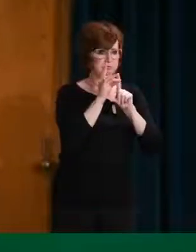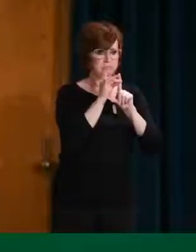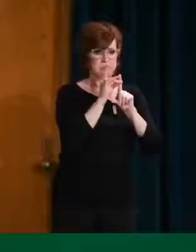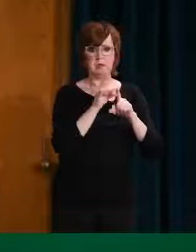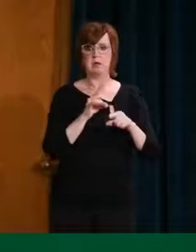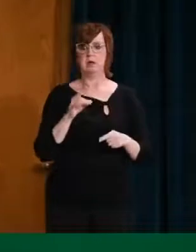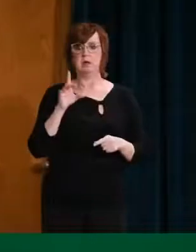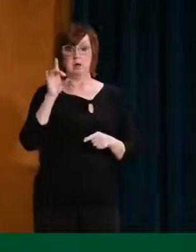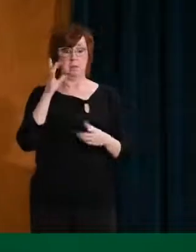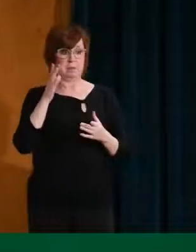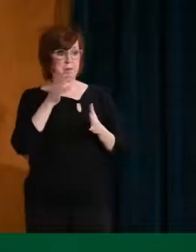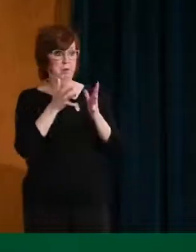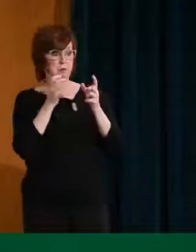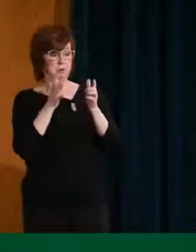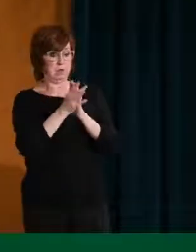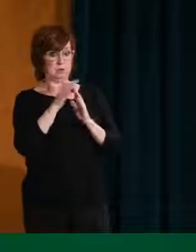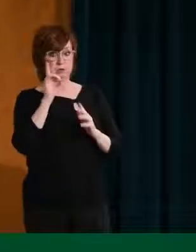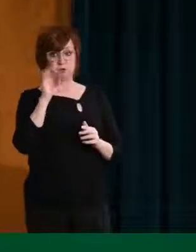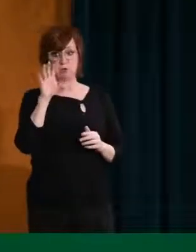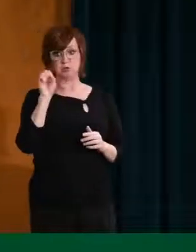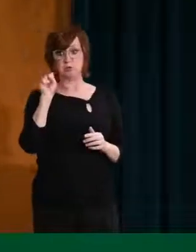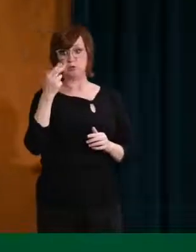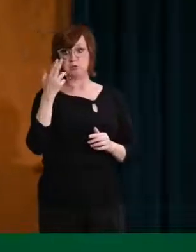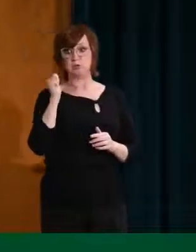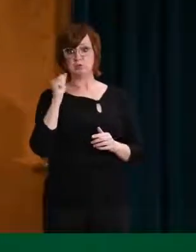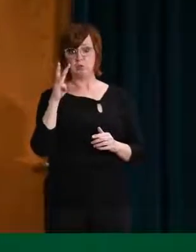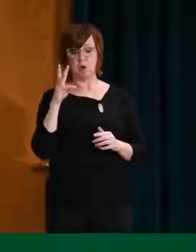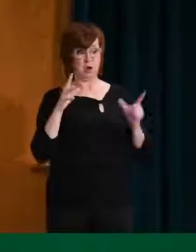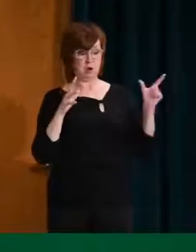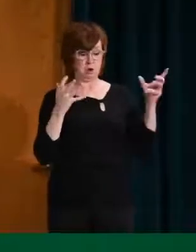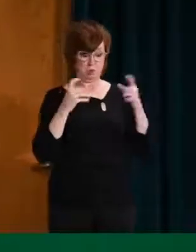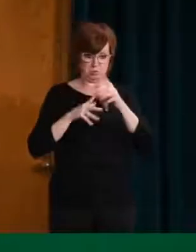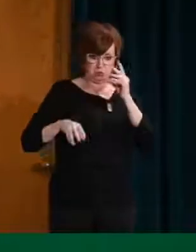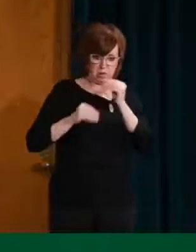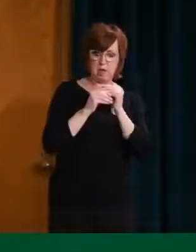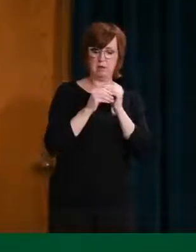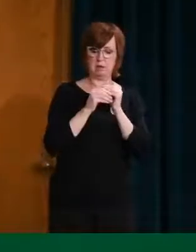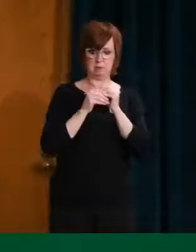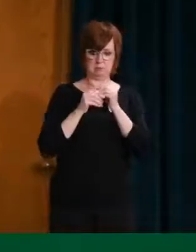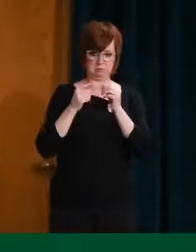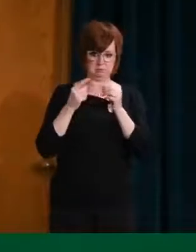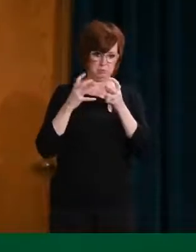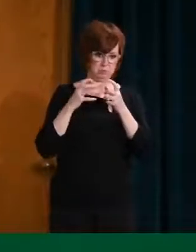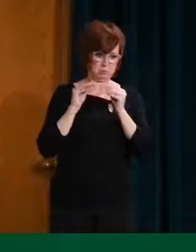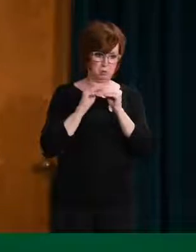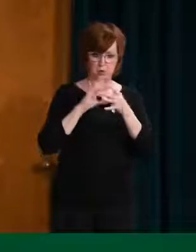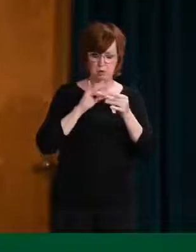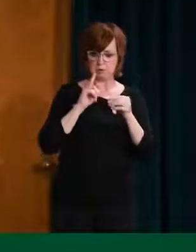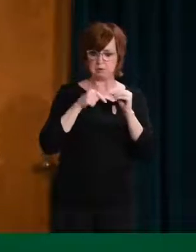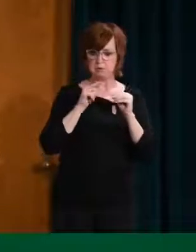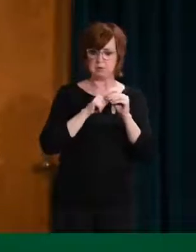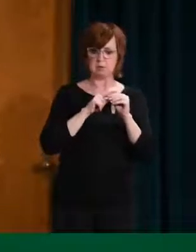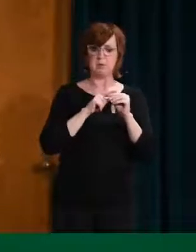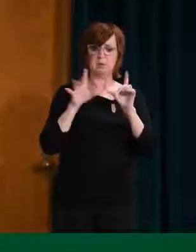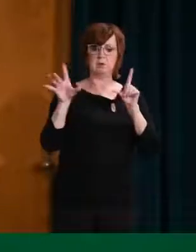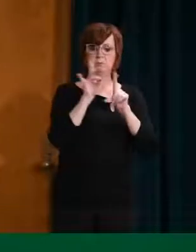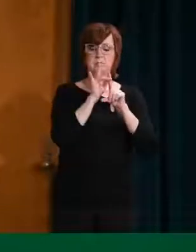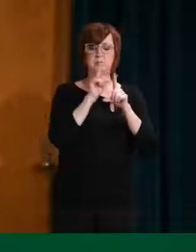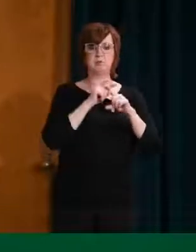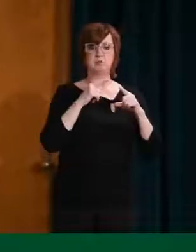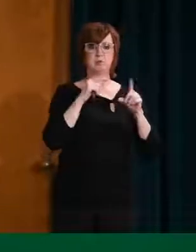Dr. Shaw if she would like to add anything in terms of use of appropriate PPE and transmission to healthcare workers.